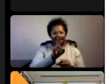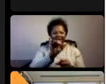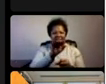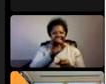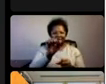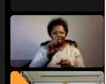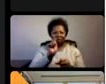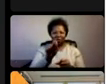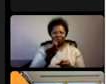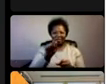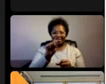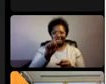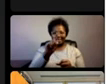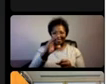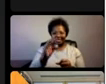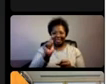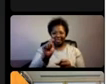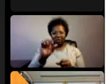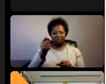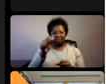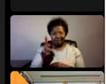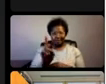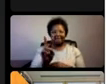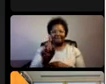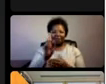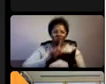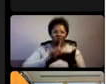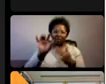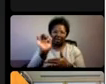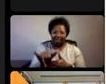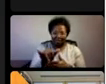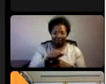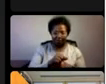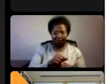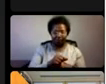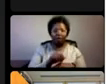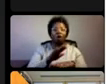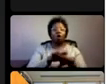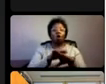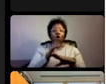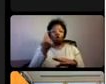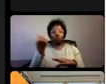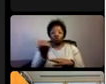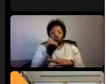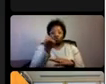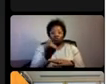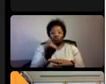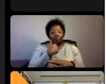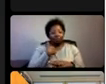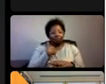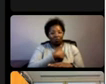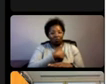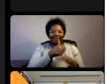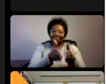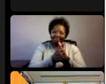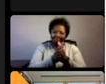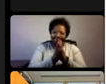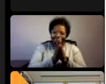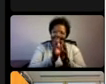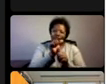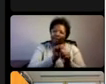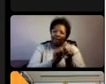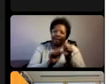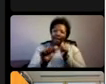coronavirus.dc.gov/testing for a listing of those sites. And on Tuesday, we're asking everyone to take